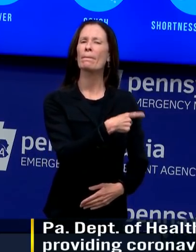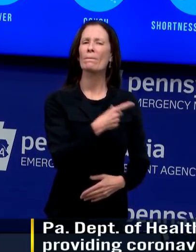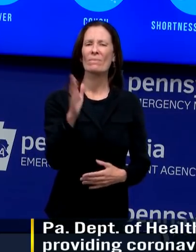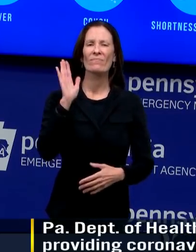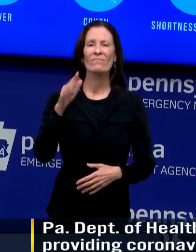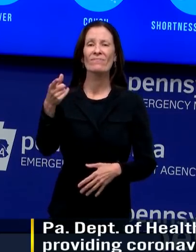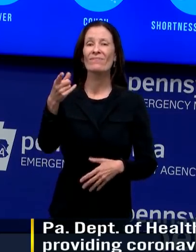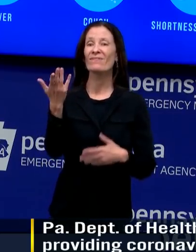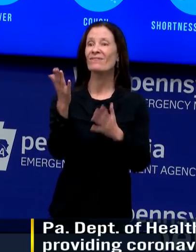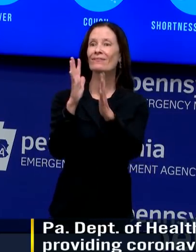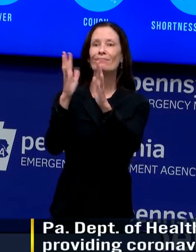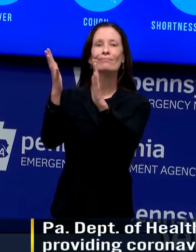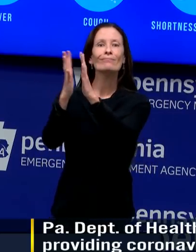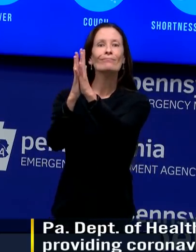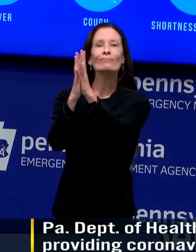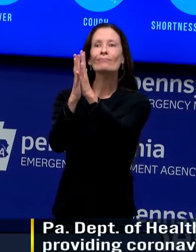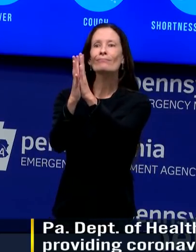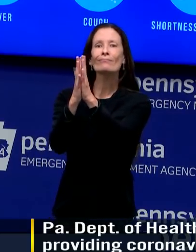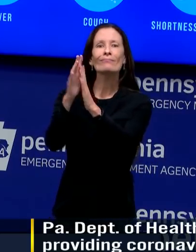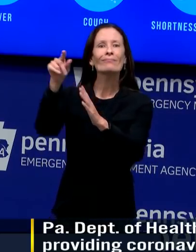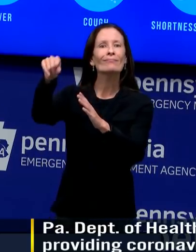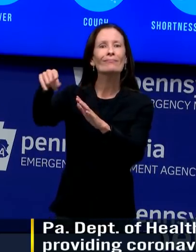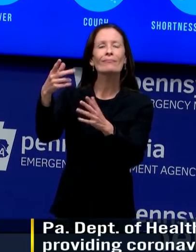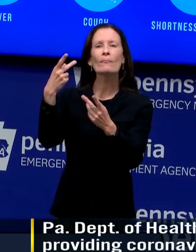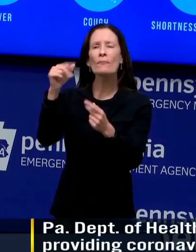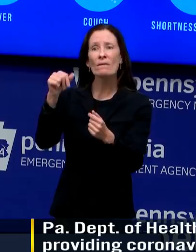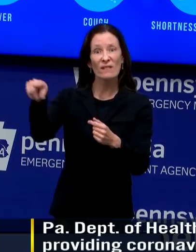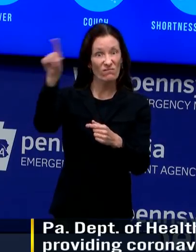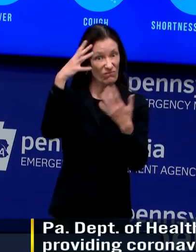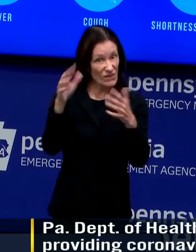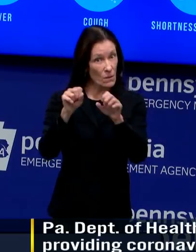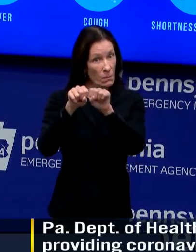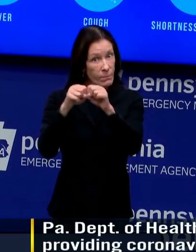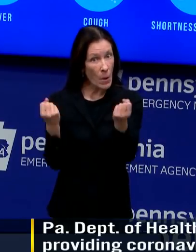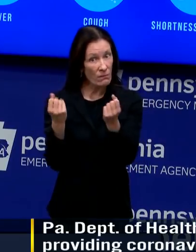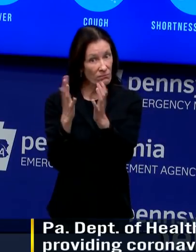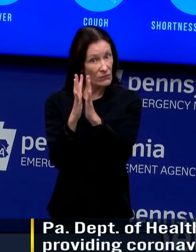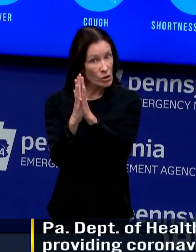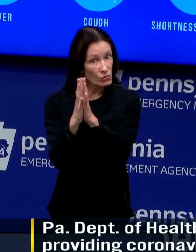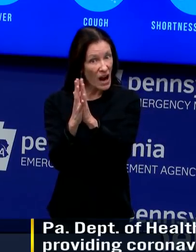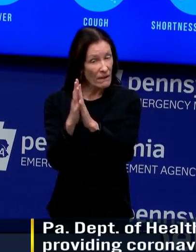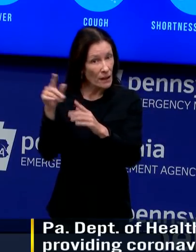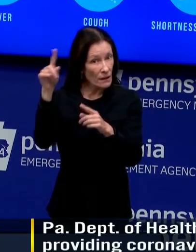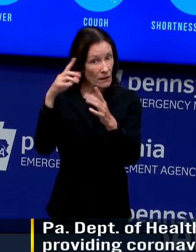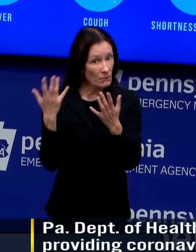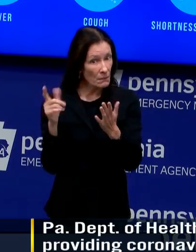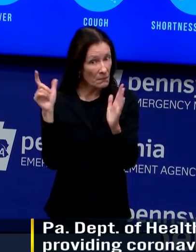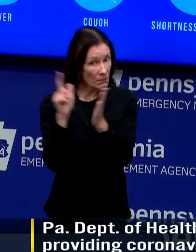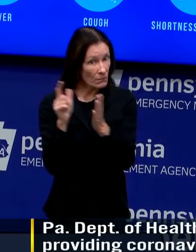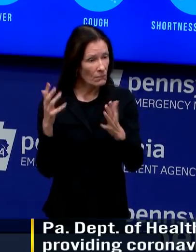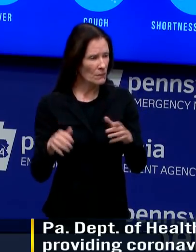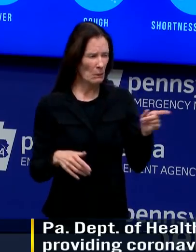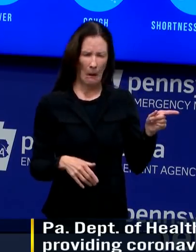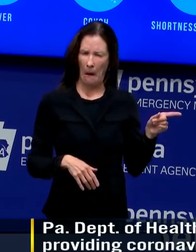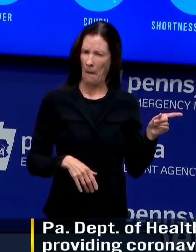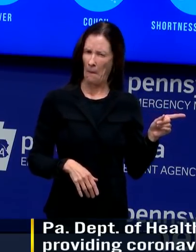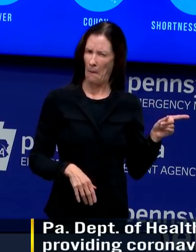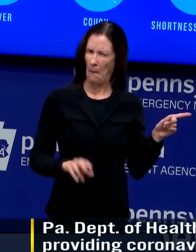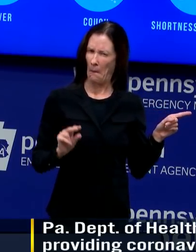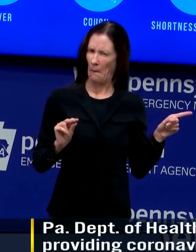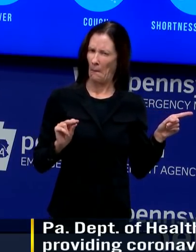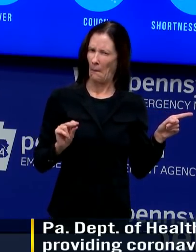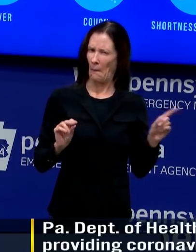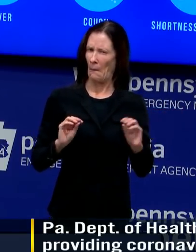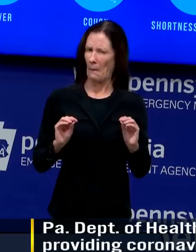all the municipalities around the state, but no, not as far as the state's concerned. And also, can you tell us more about how your administration plans